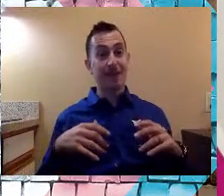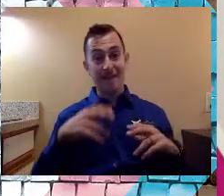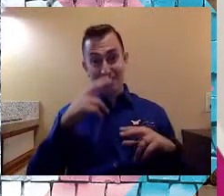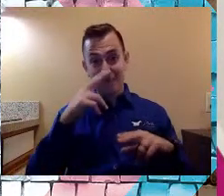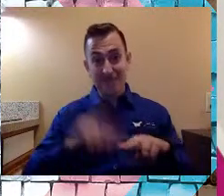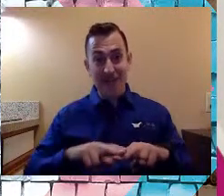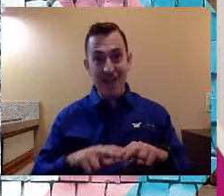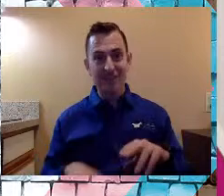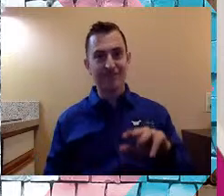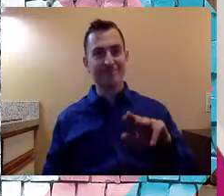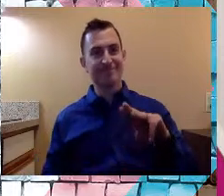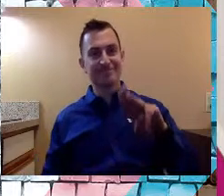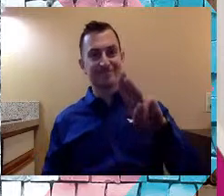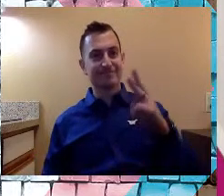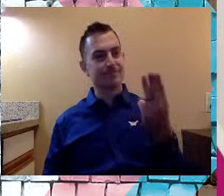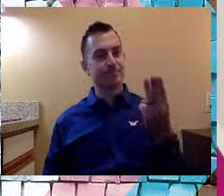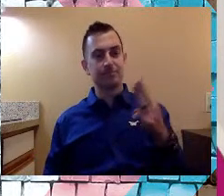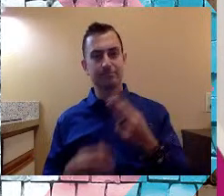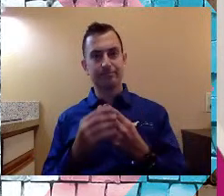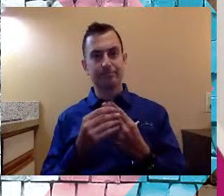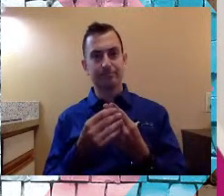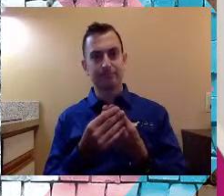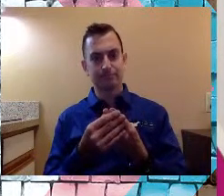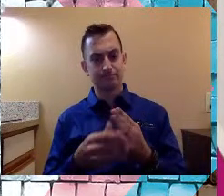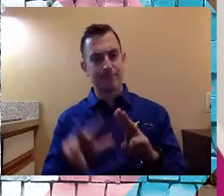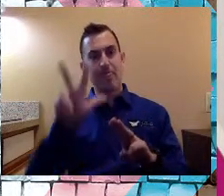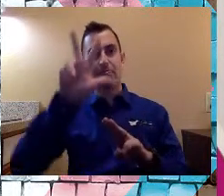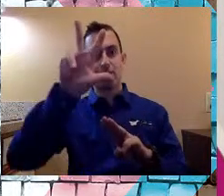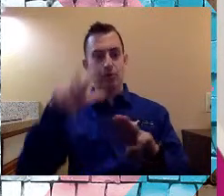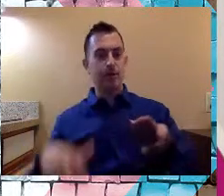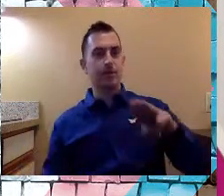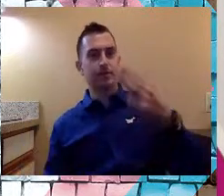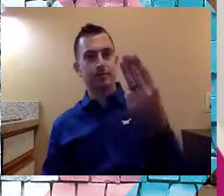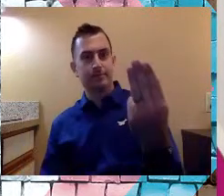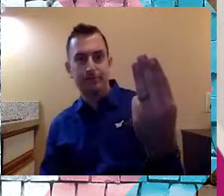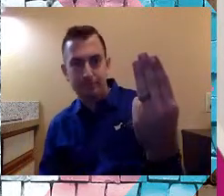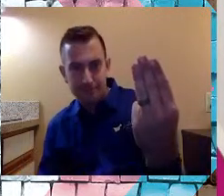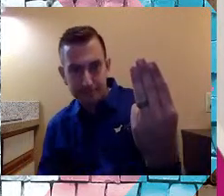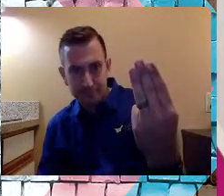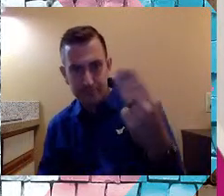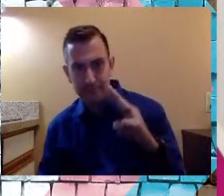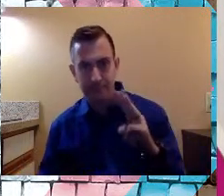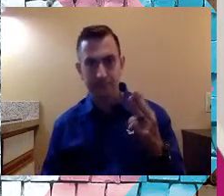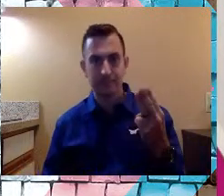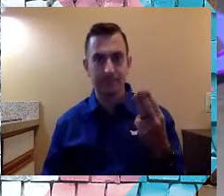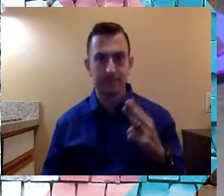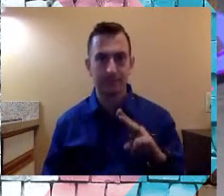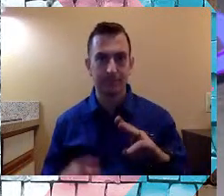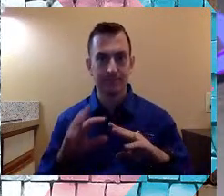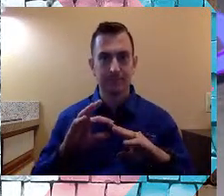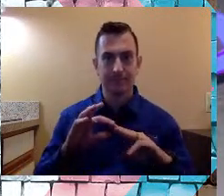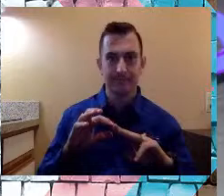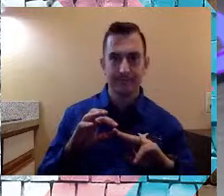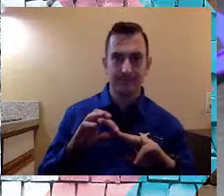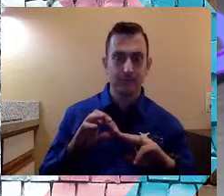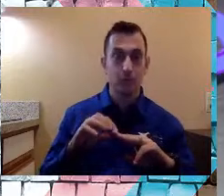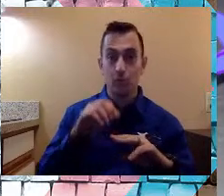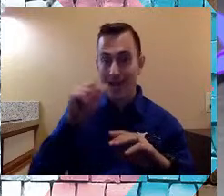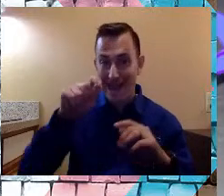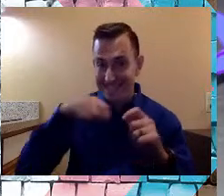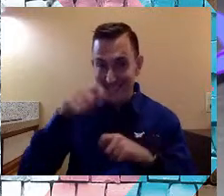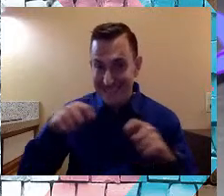your fingers, 3, 2, whatever works for you, and hook it around. And we're not tying it